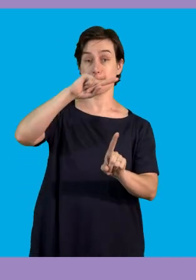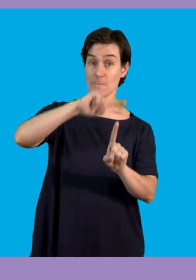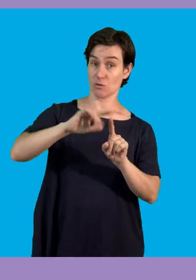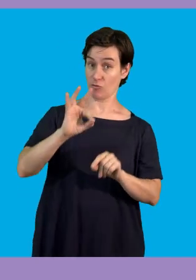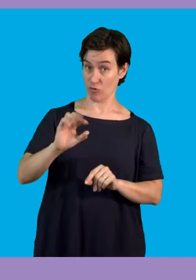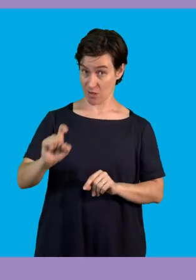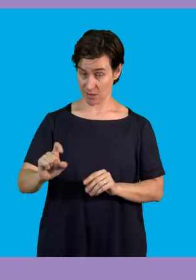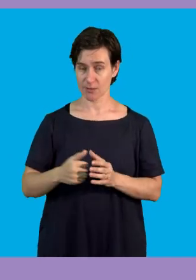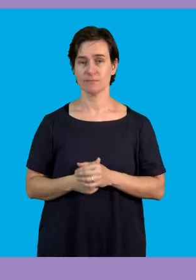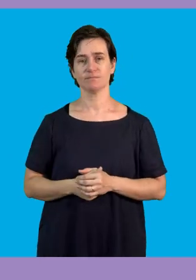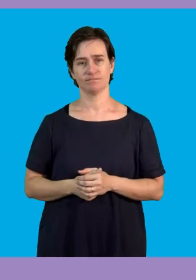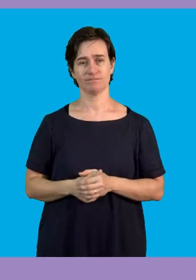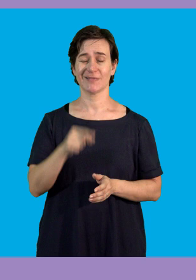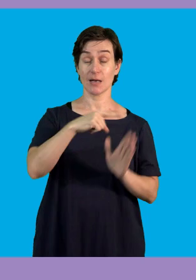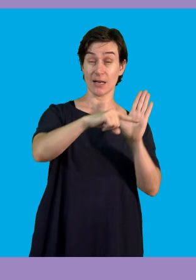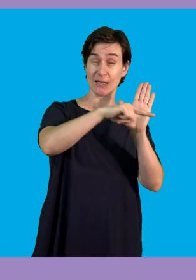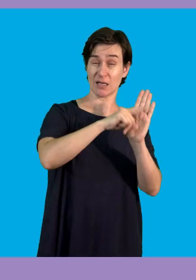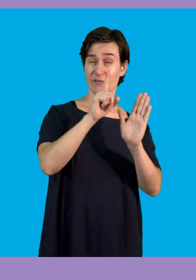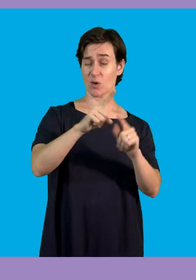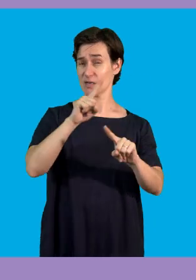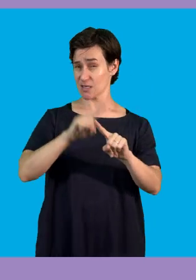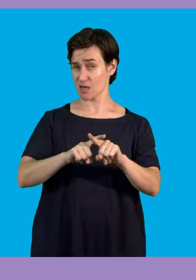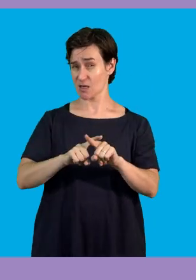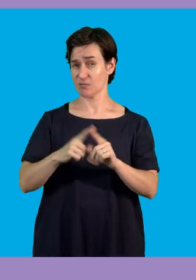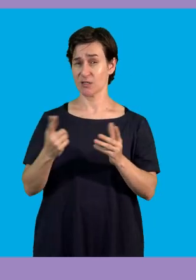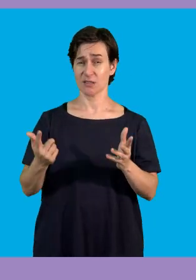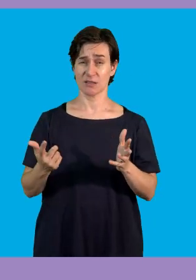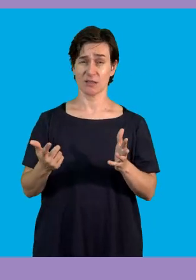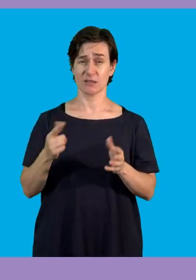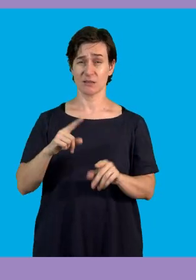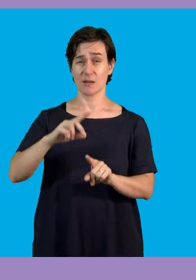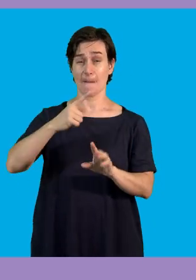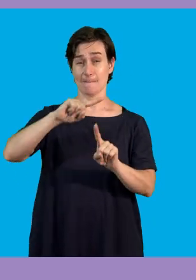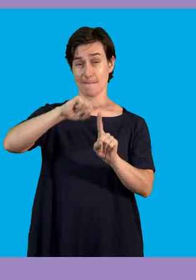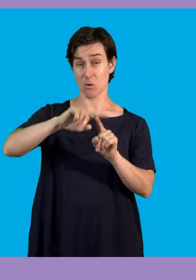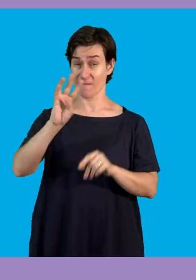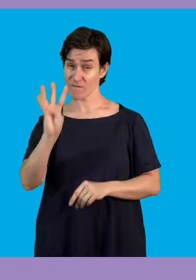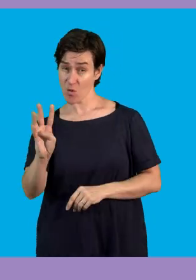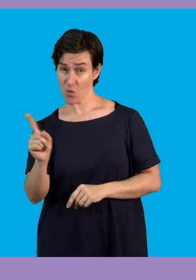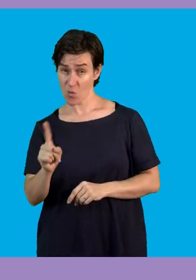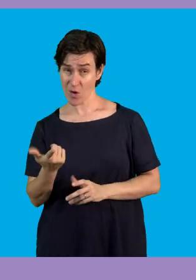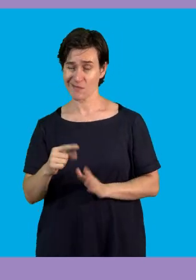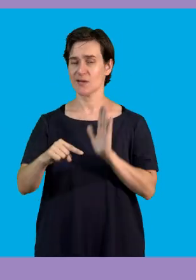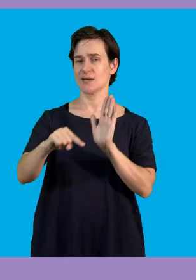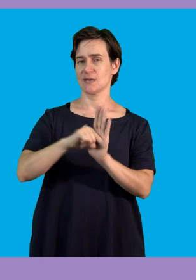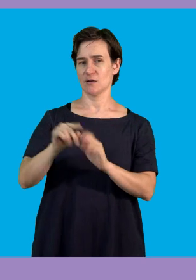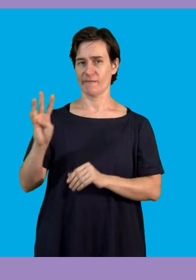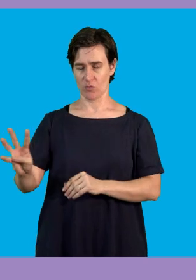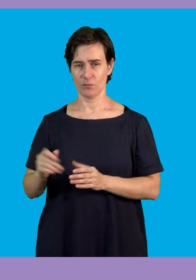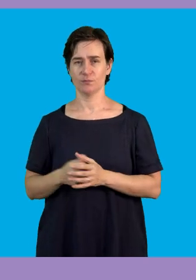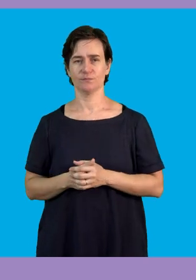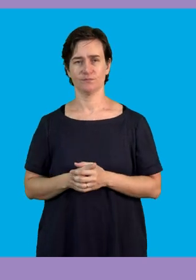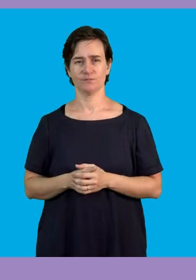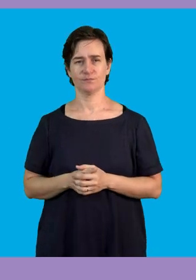be positive 3x. Then negative 1 multiplied by positive 4, which would be negative